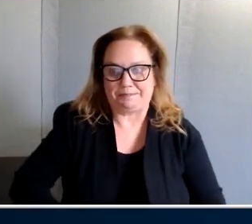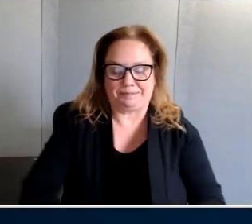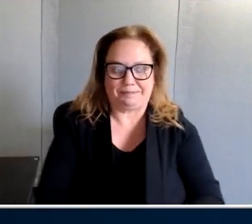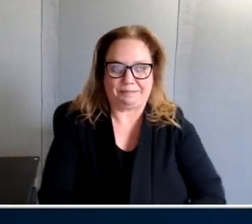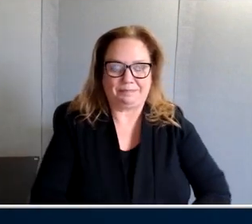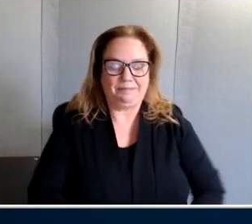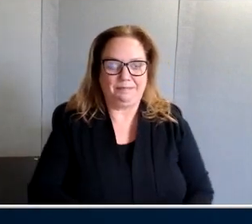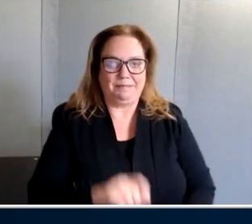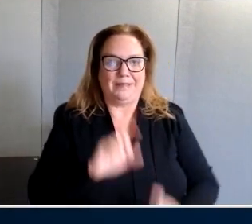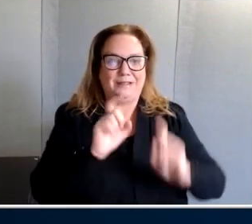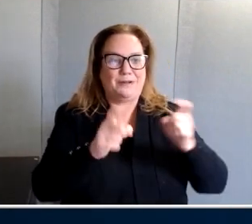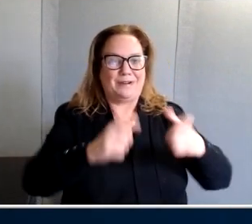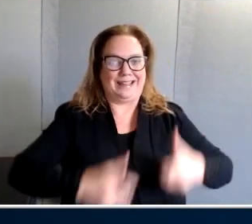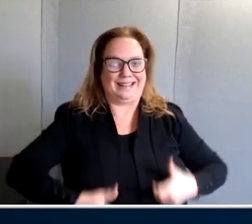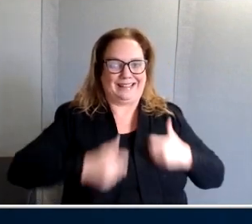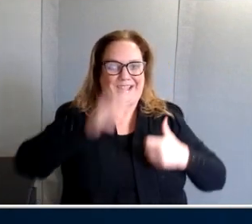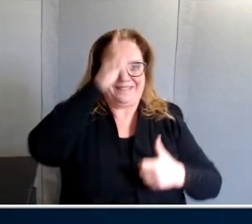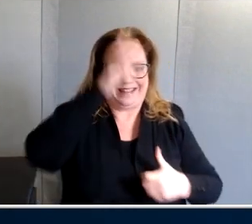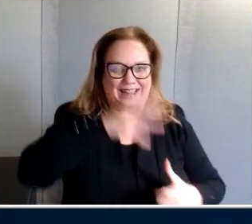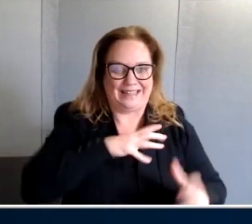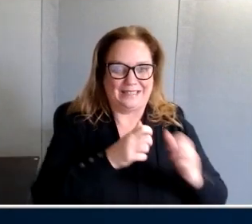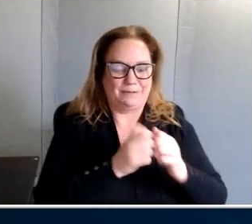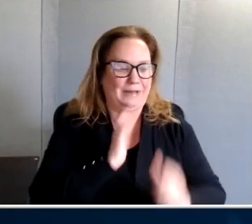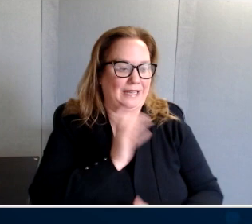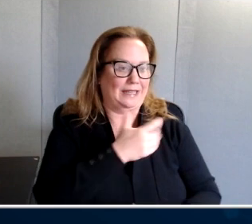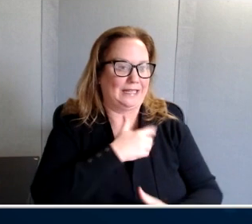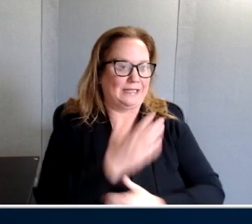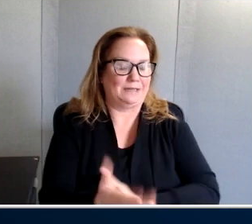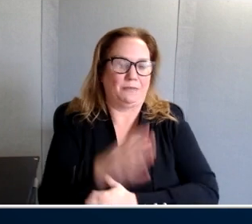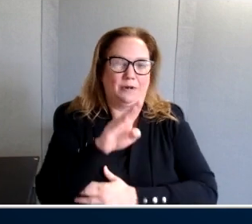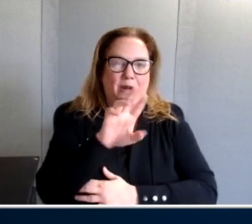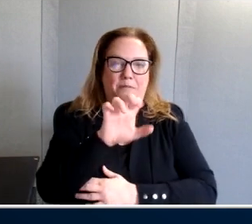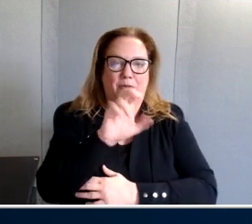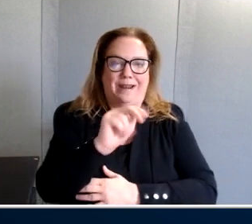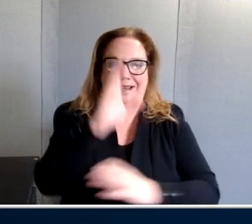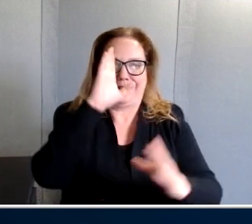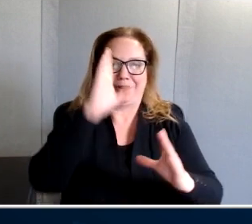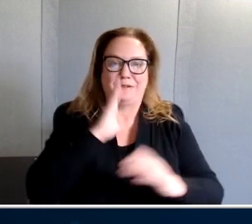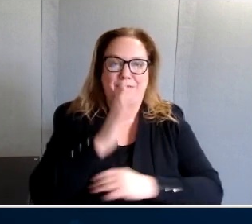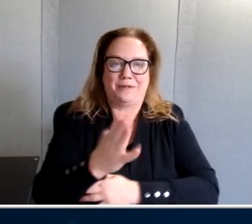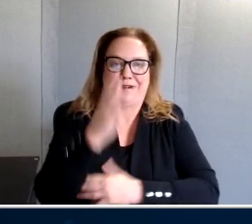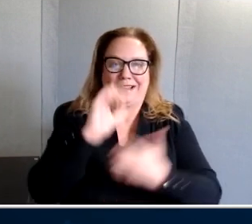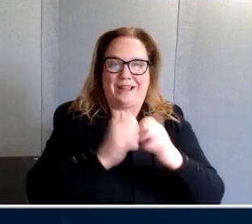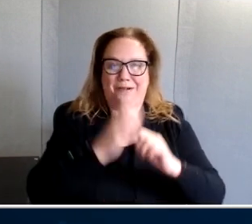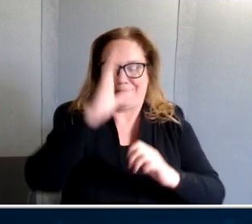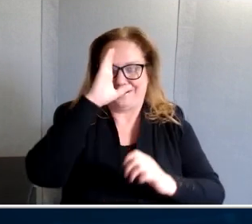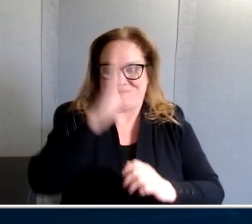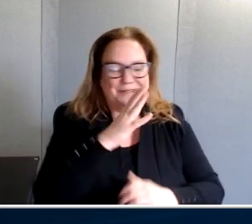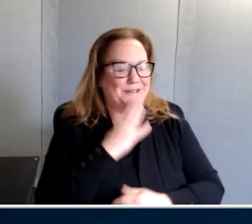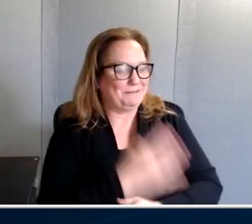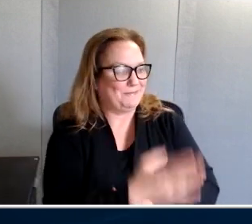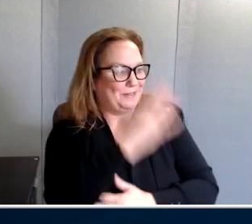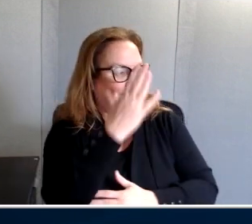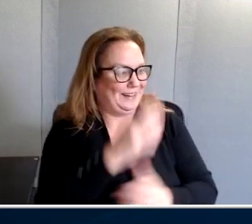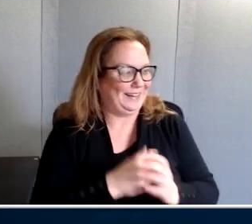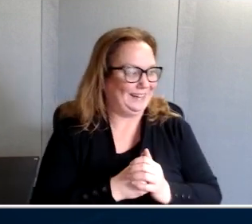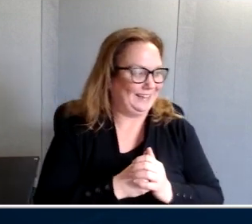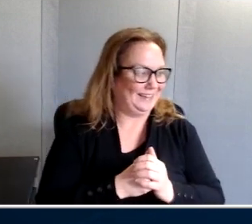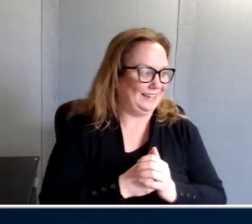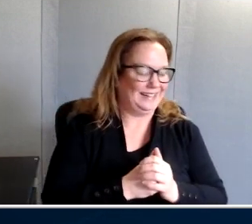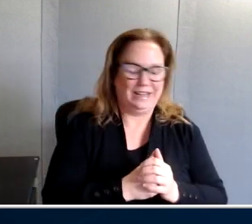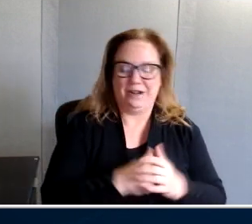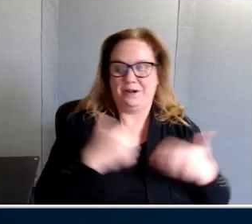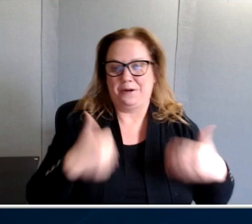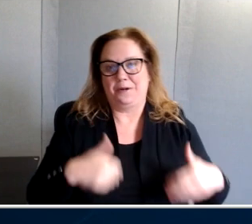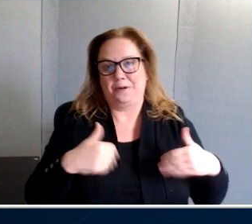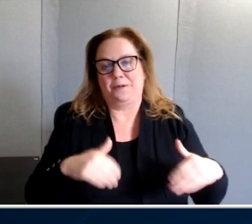And the Donate Life guy is with us this morning. Brian, good morning. How are you? Hi there. Good morning. What a journey and